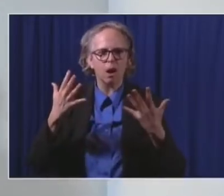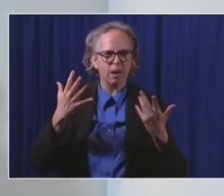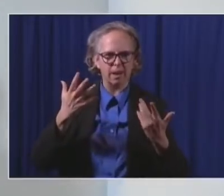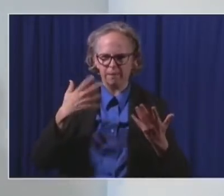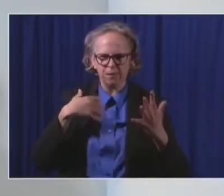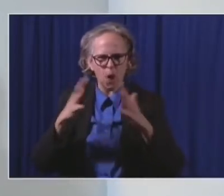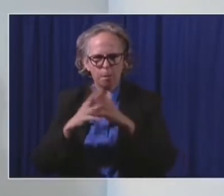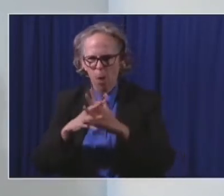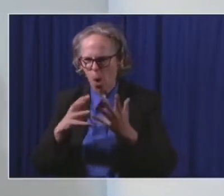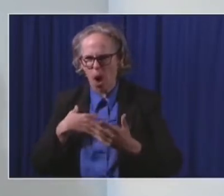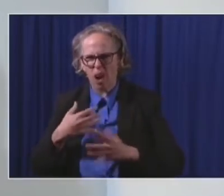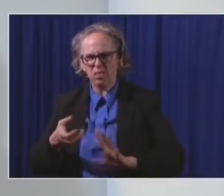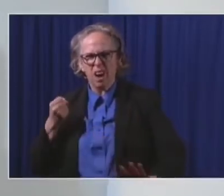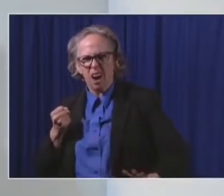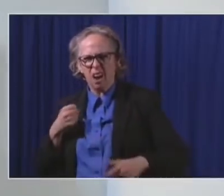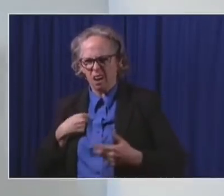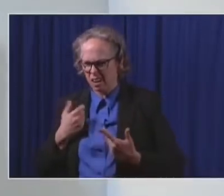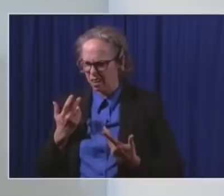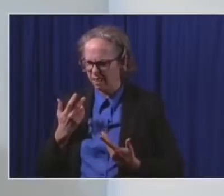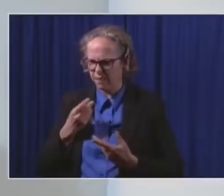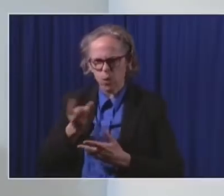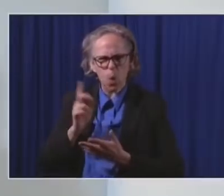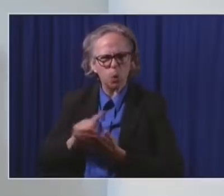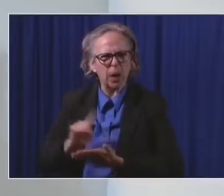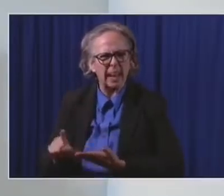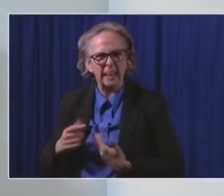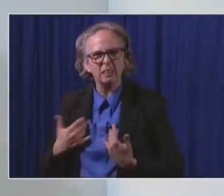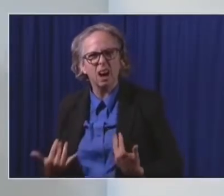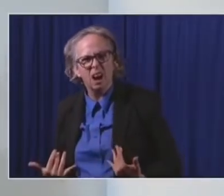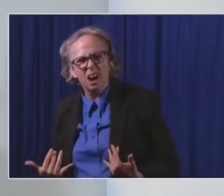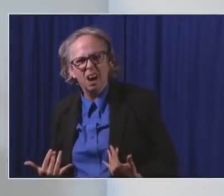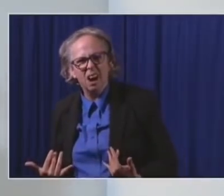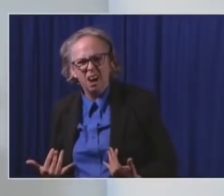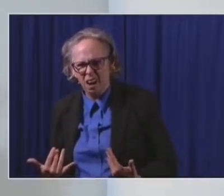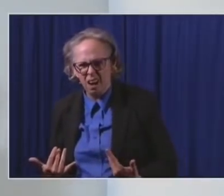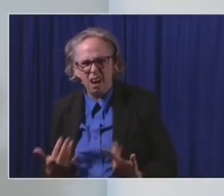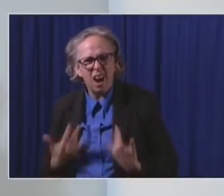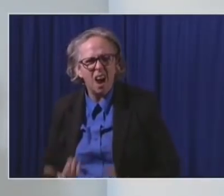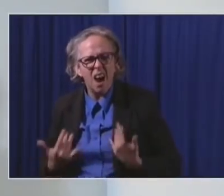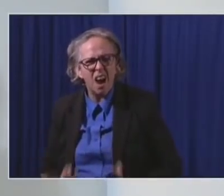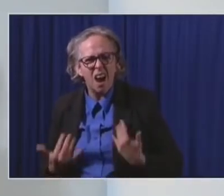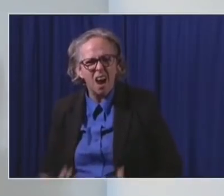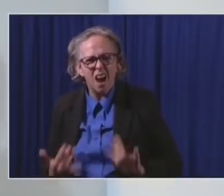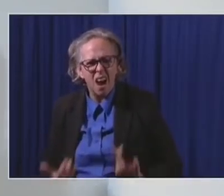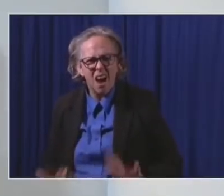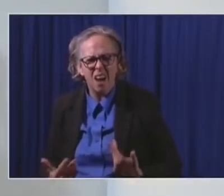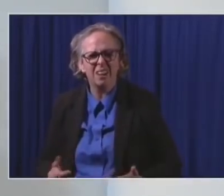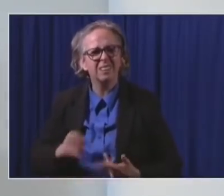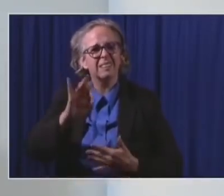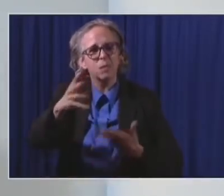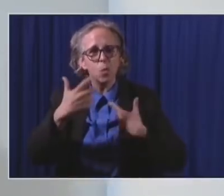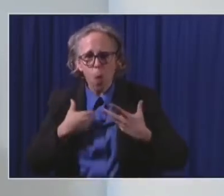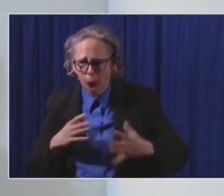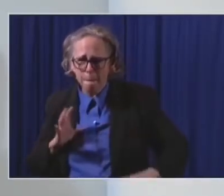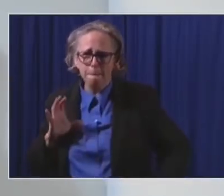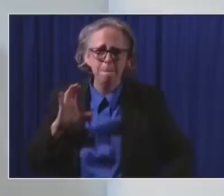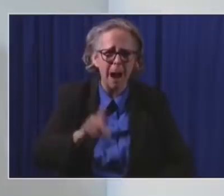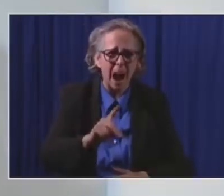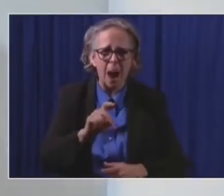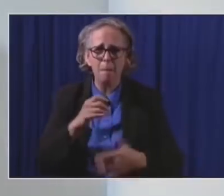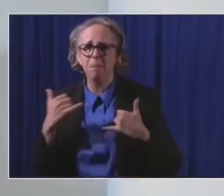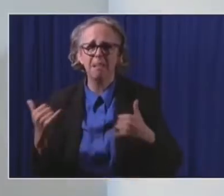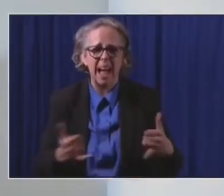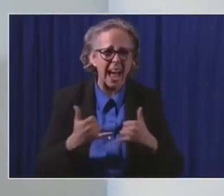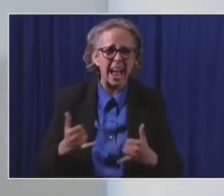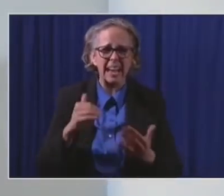sport that I love, like football, if you could be sidelined for weeks, that's going to cost you a lot. a lot of your season. And